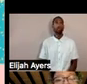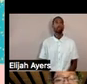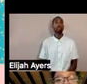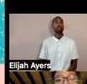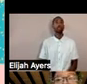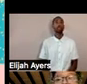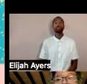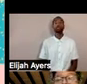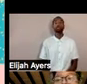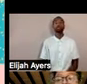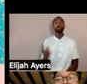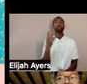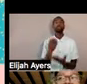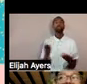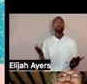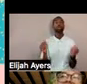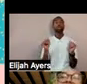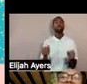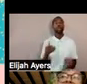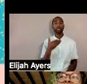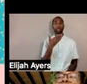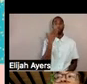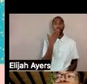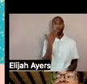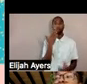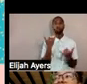What are two things that you can maybe smell right now?